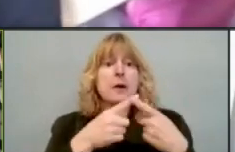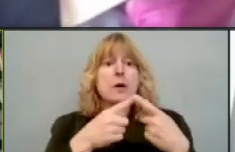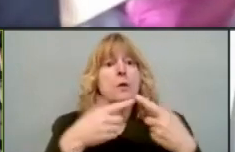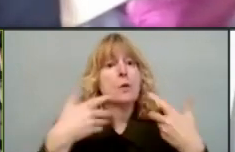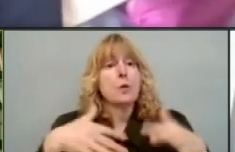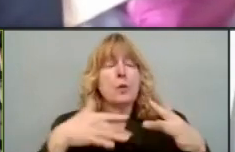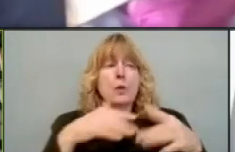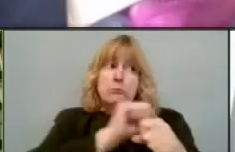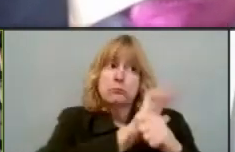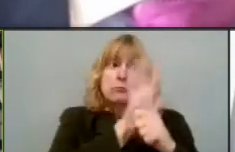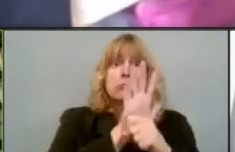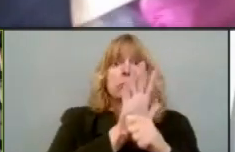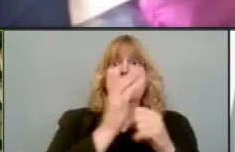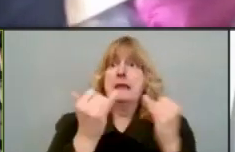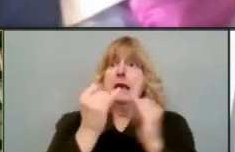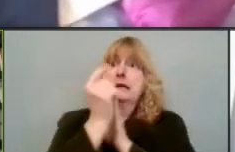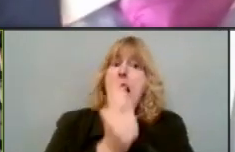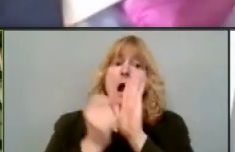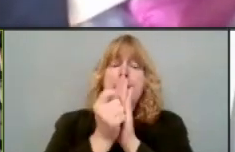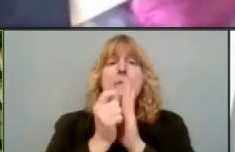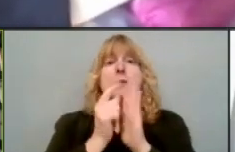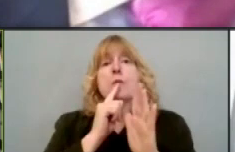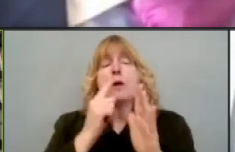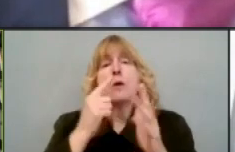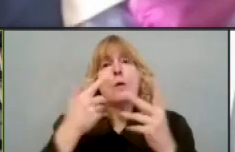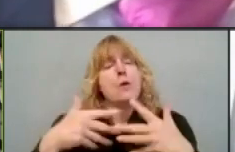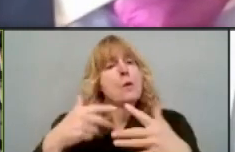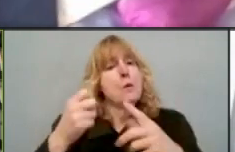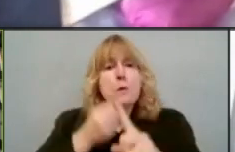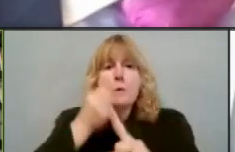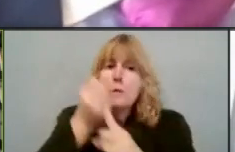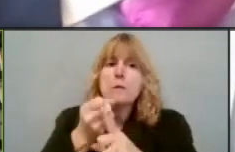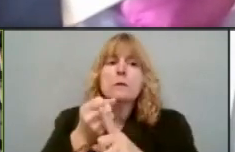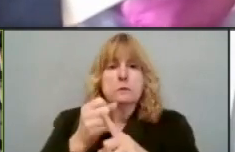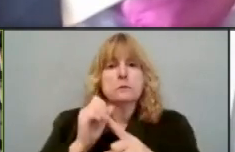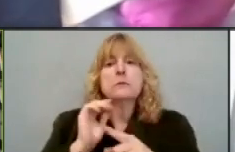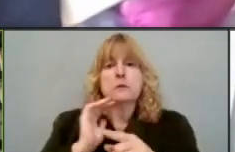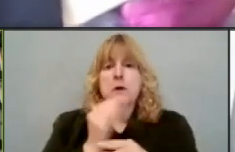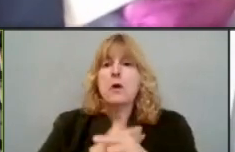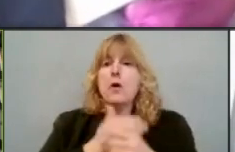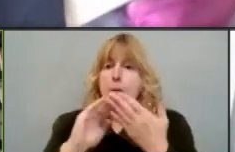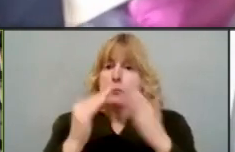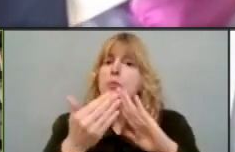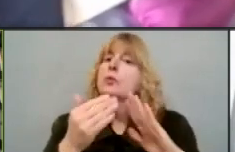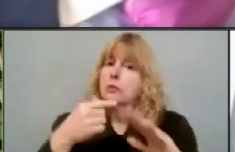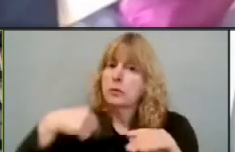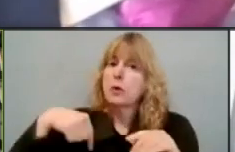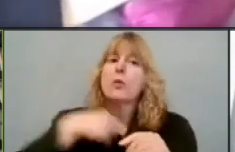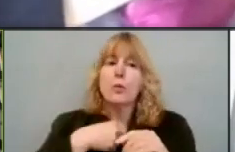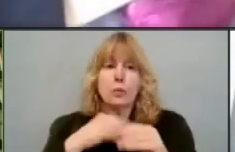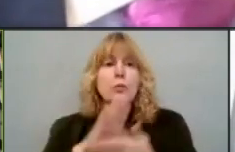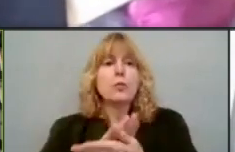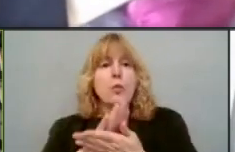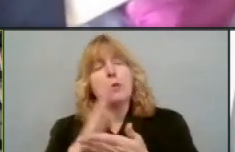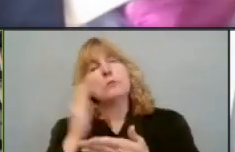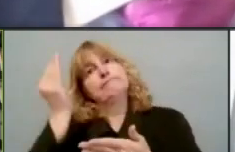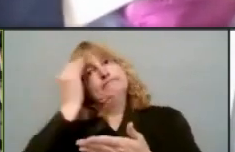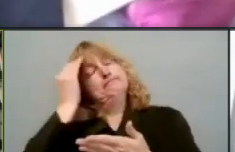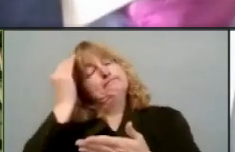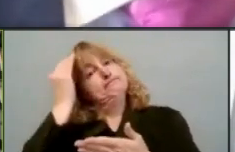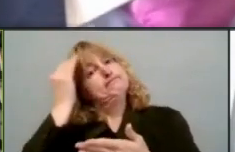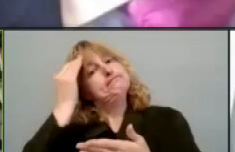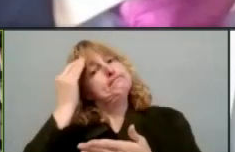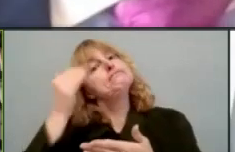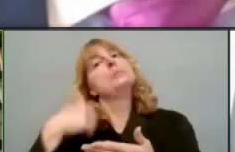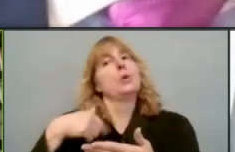been on our communities. And so that's the other side that we also are very cognizant of that. And we've been very intentional with providing that